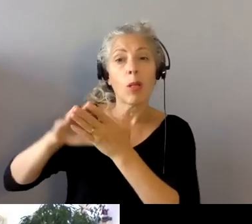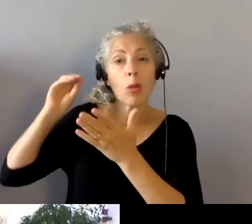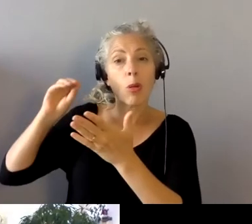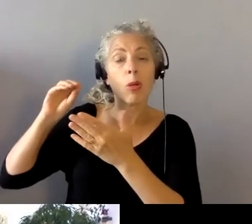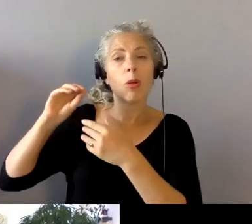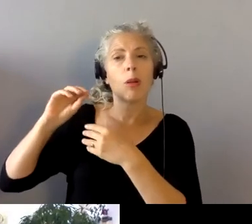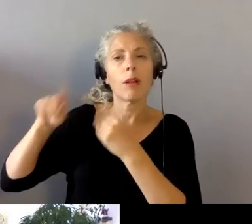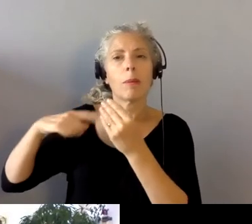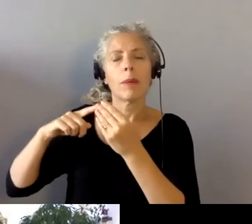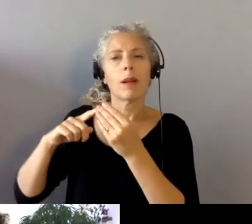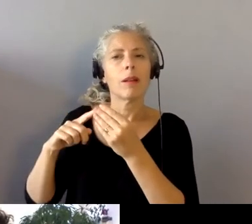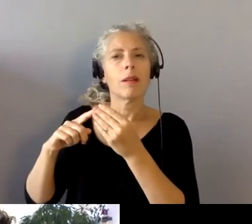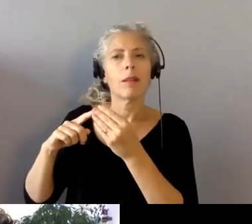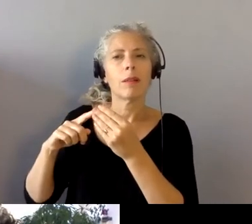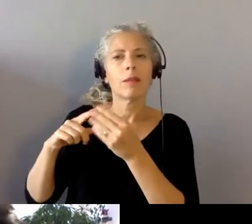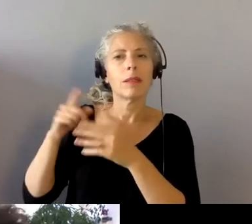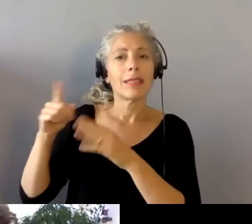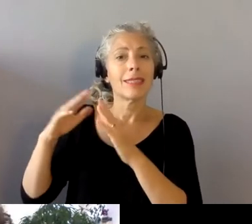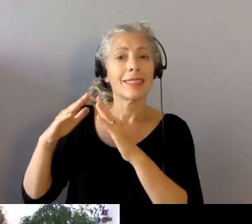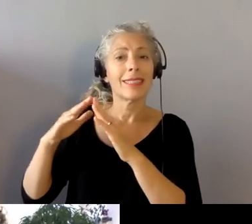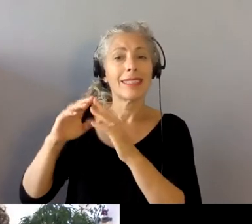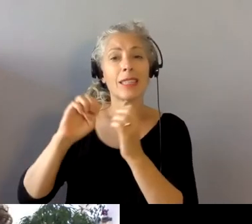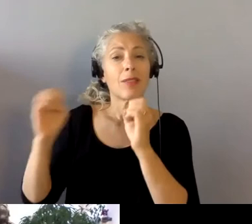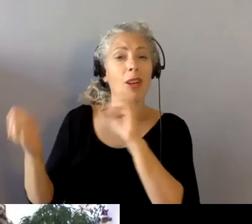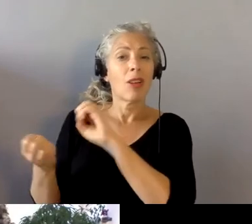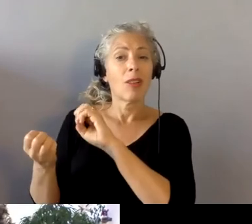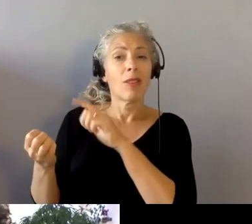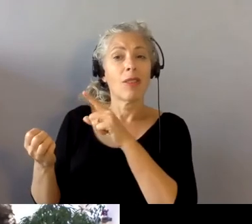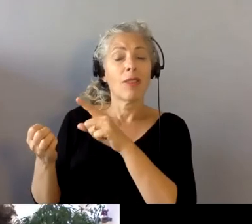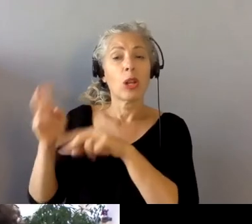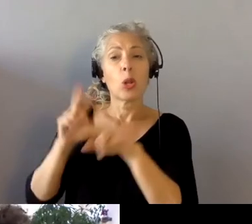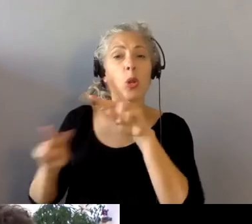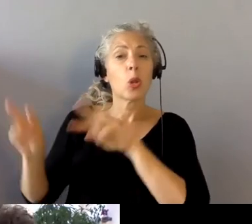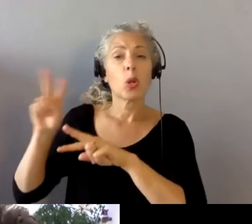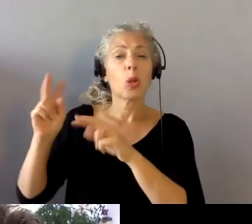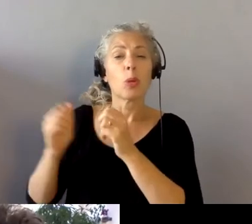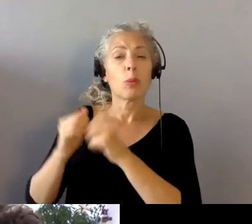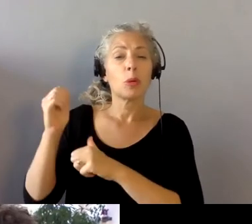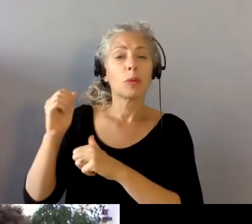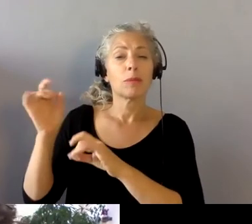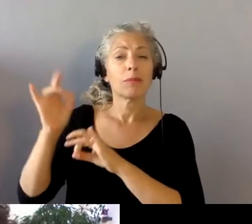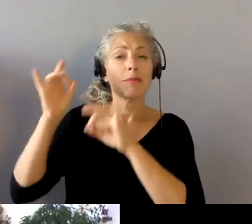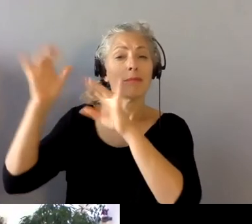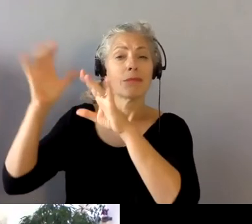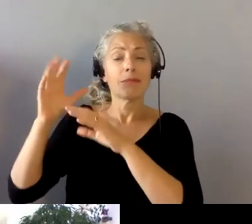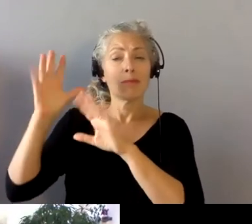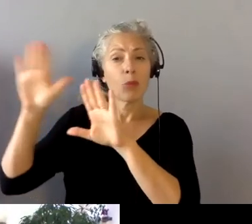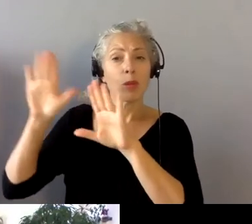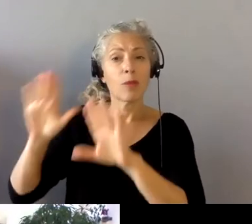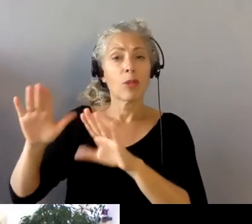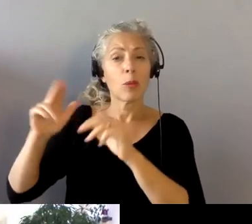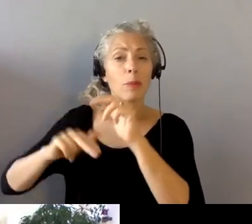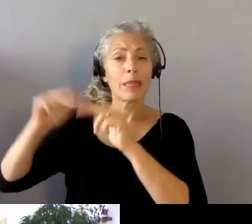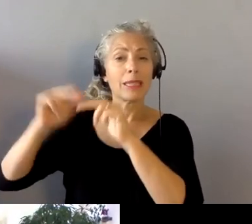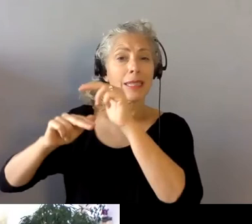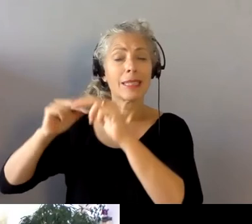about how these cities evolved and look at some of these most spectacular kinds of buildings